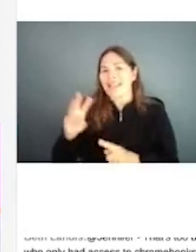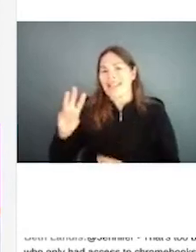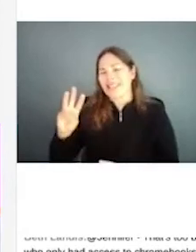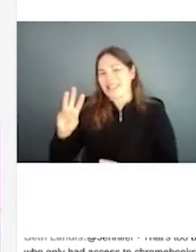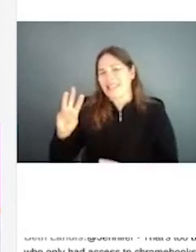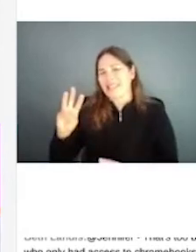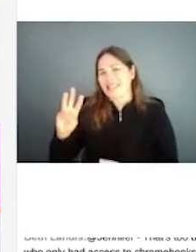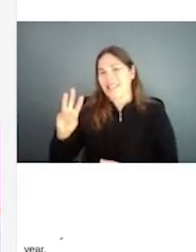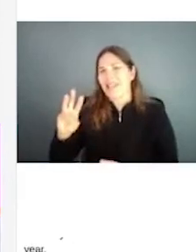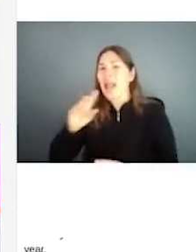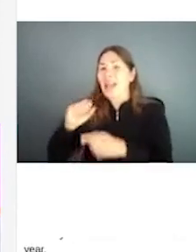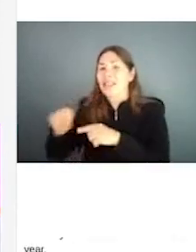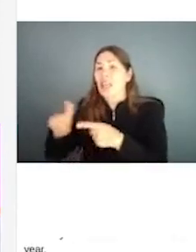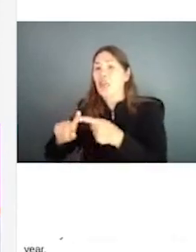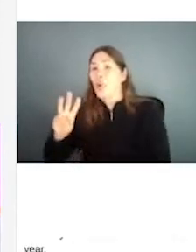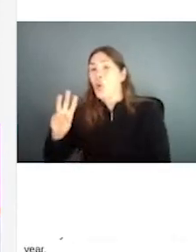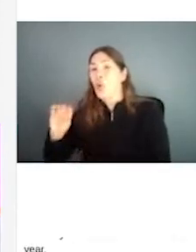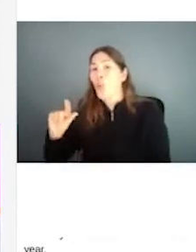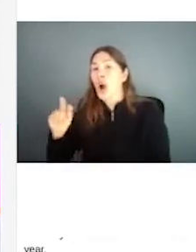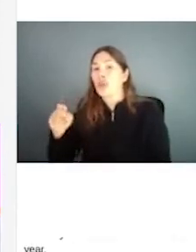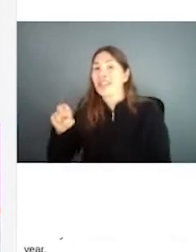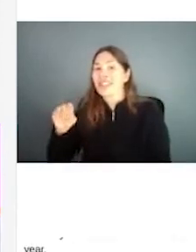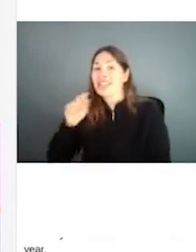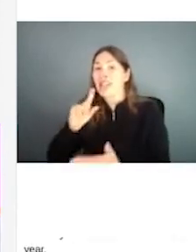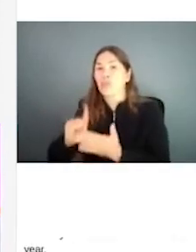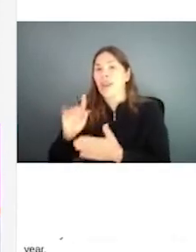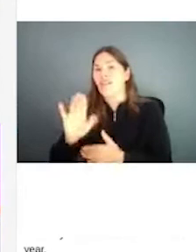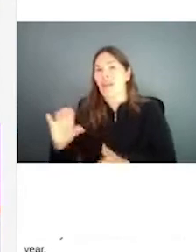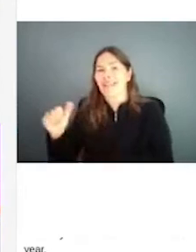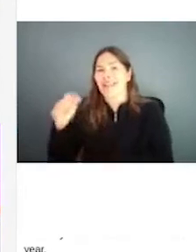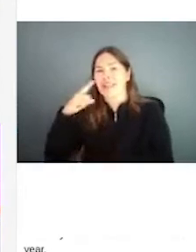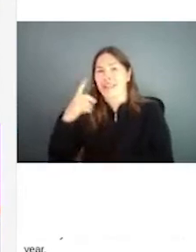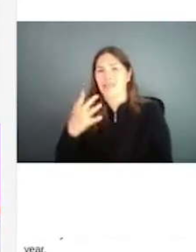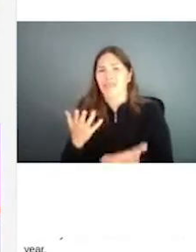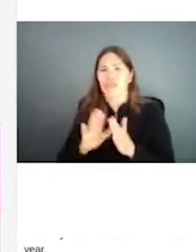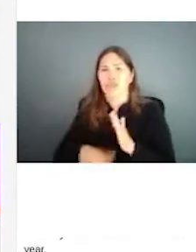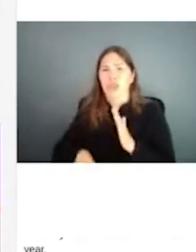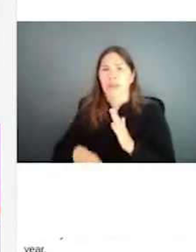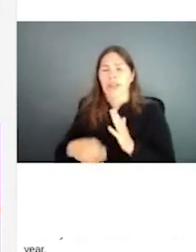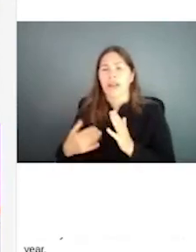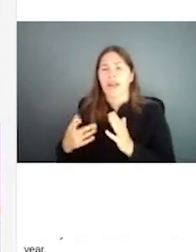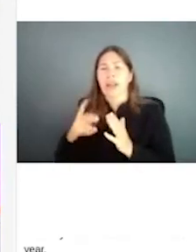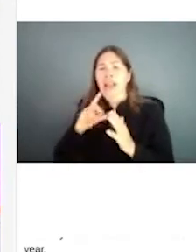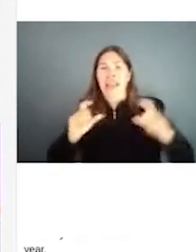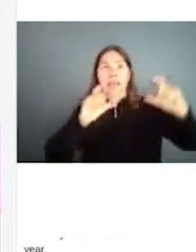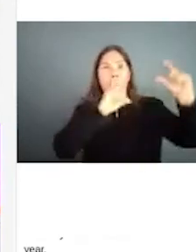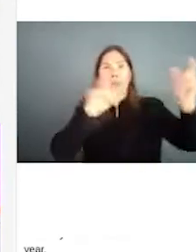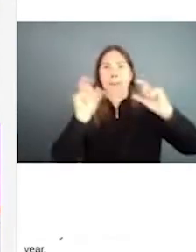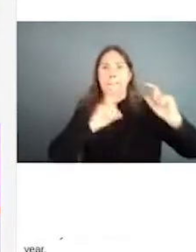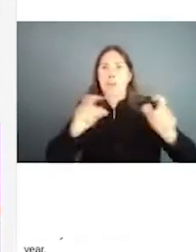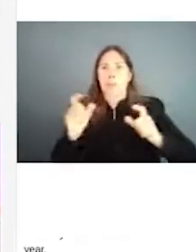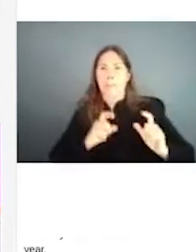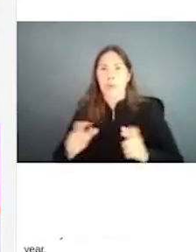them to Walgreens because I can get a 4x6 print for about 10 cents. And so I can put a whole class's projects